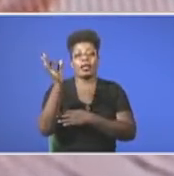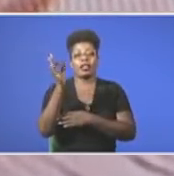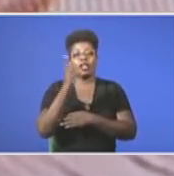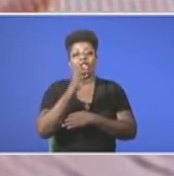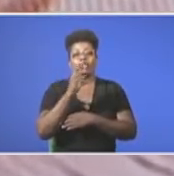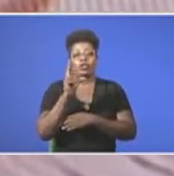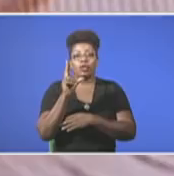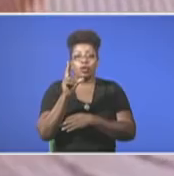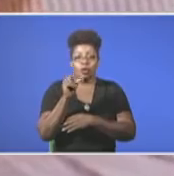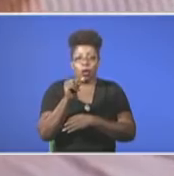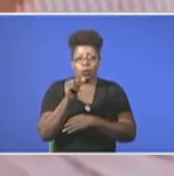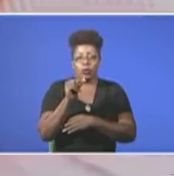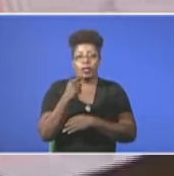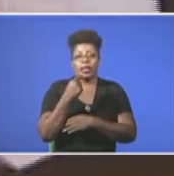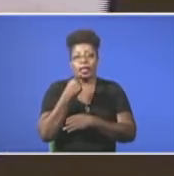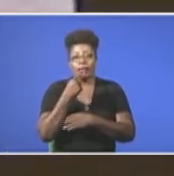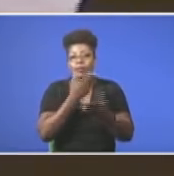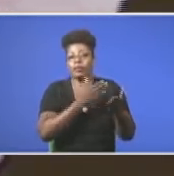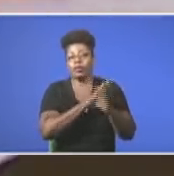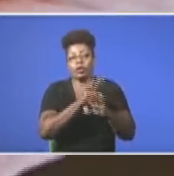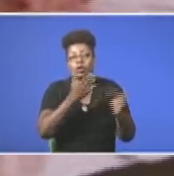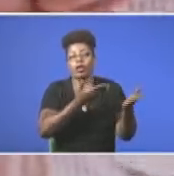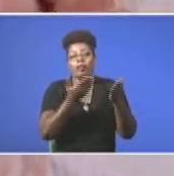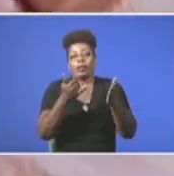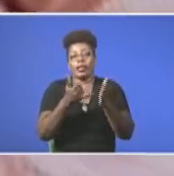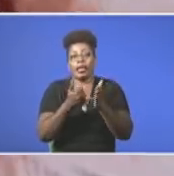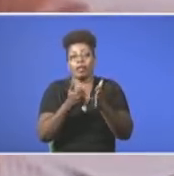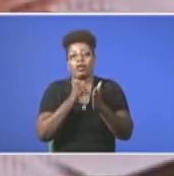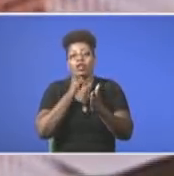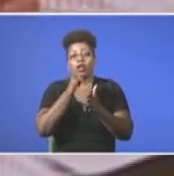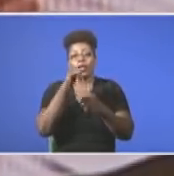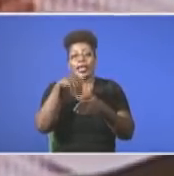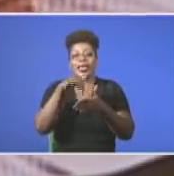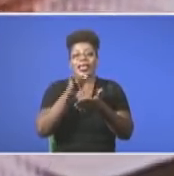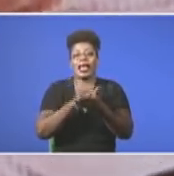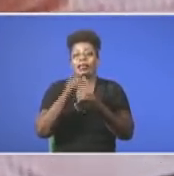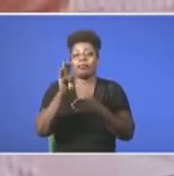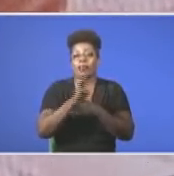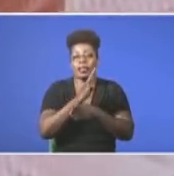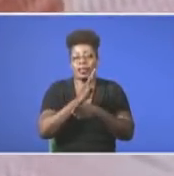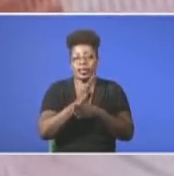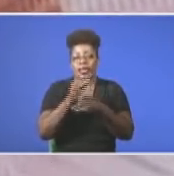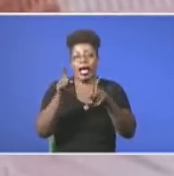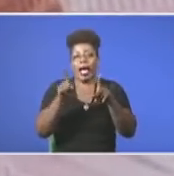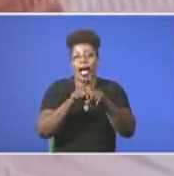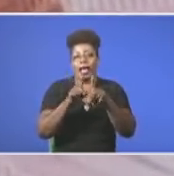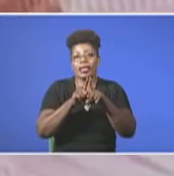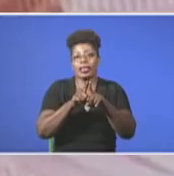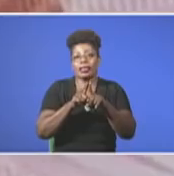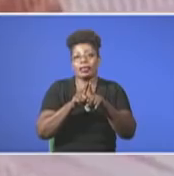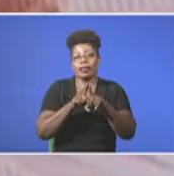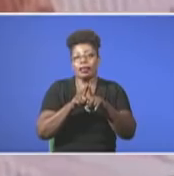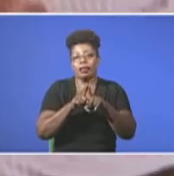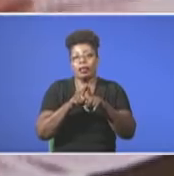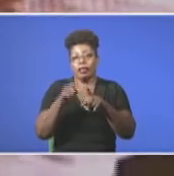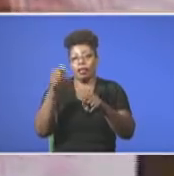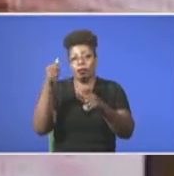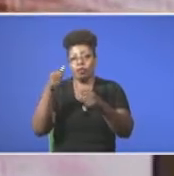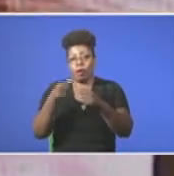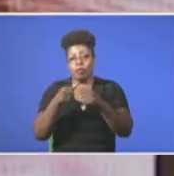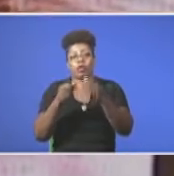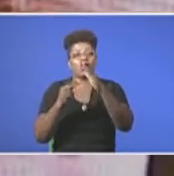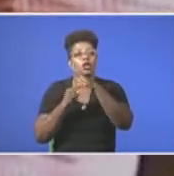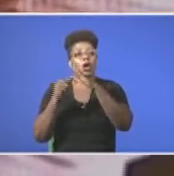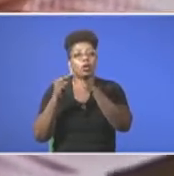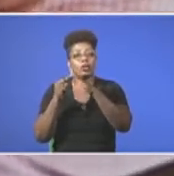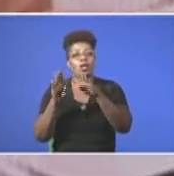list Michael. All right? Don't bring it. We are not in that business. But as the memory is open, you can bring your